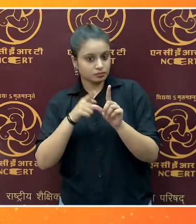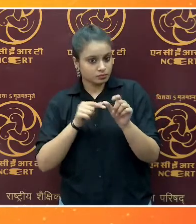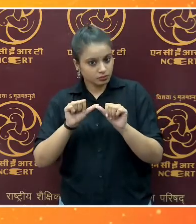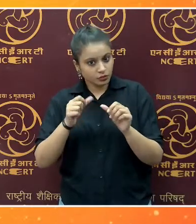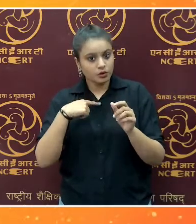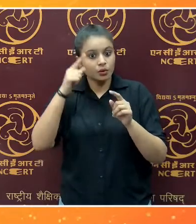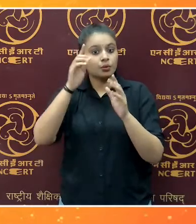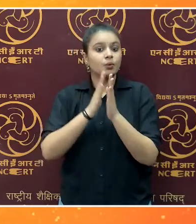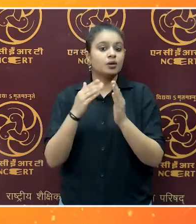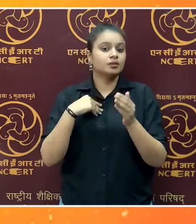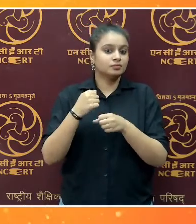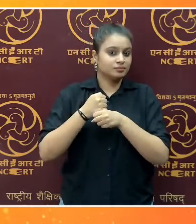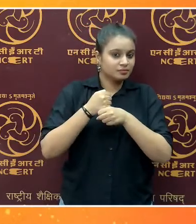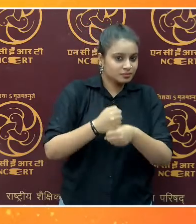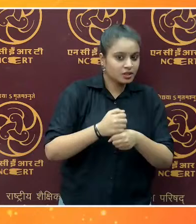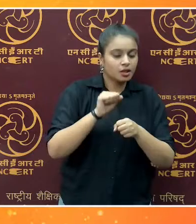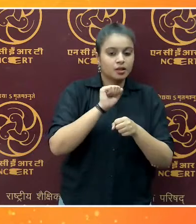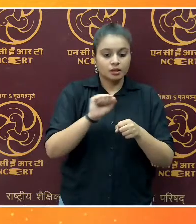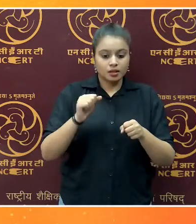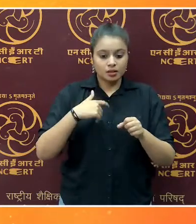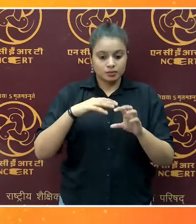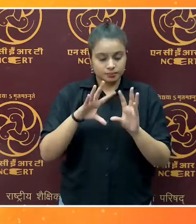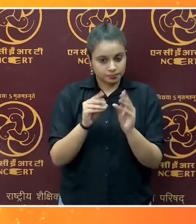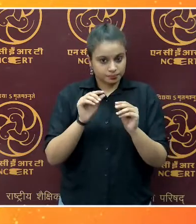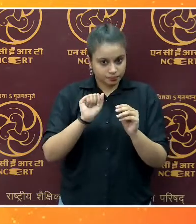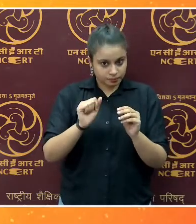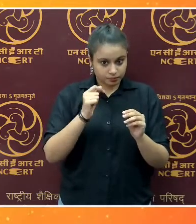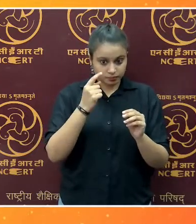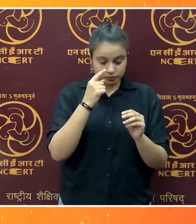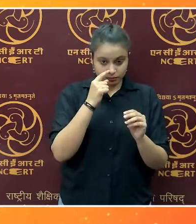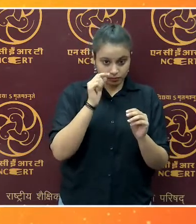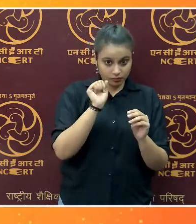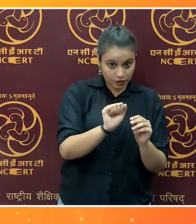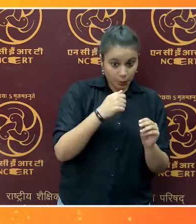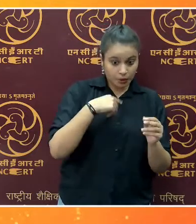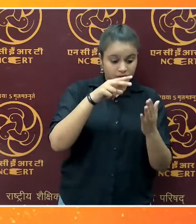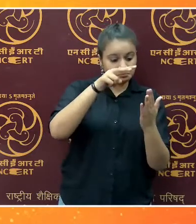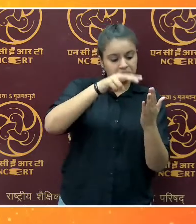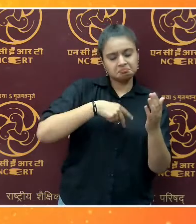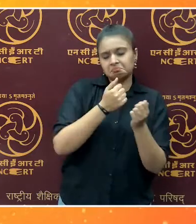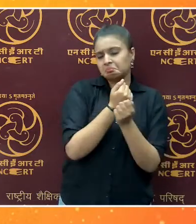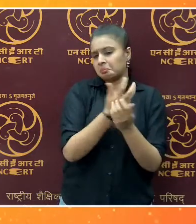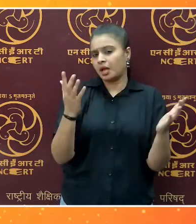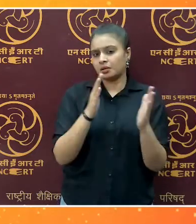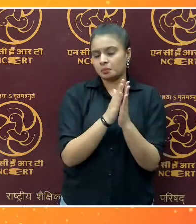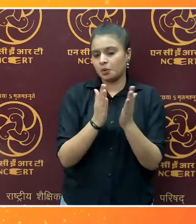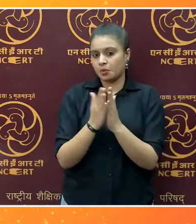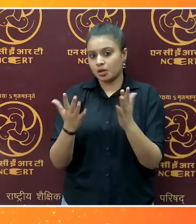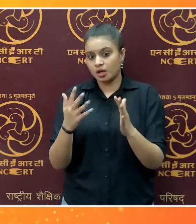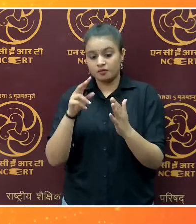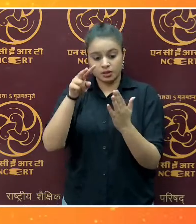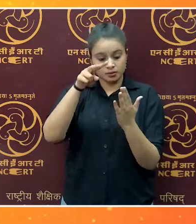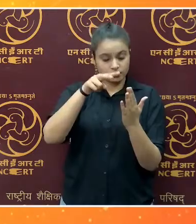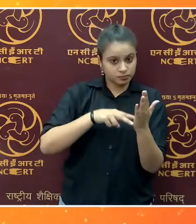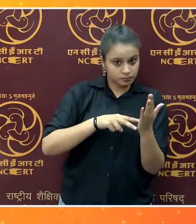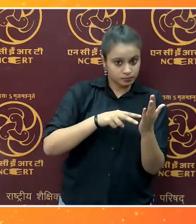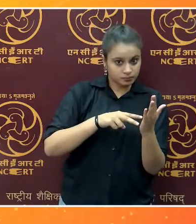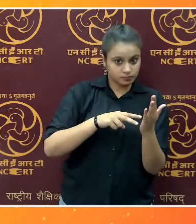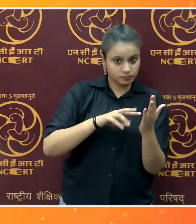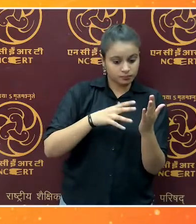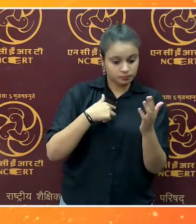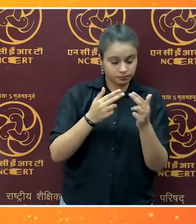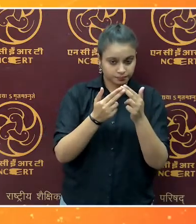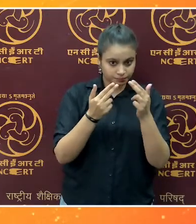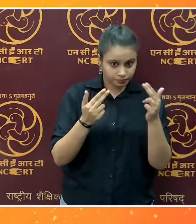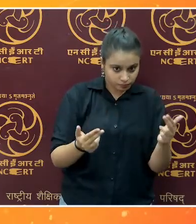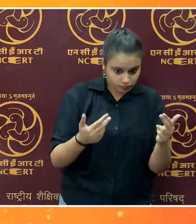gift. Okay. What's the God's gift? That she reads a lot. Wow. So she reads